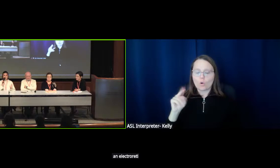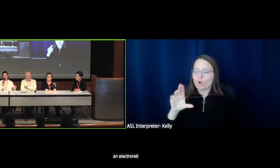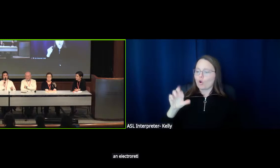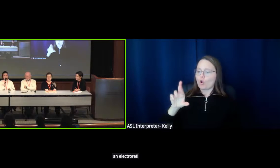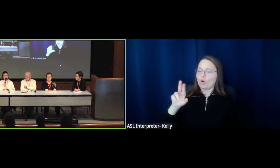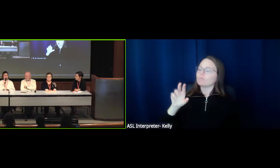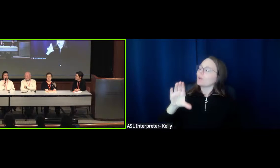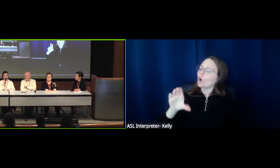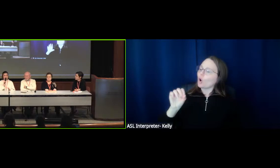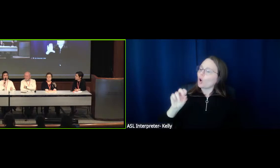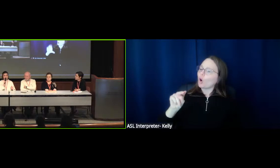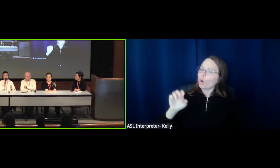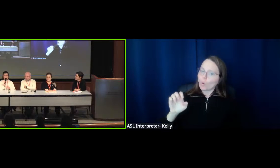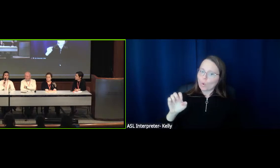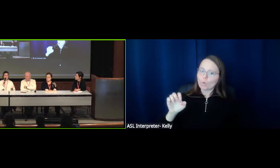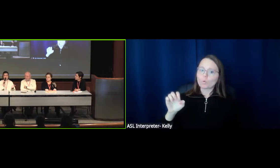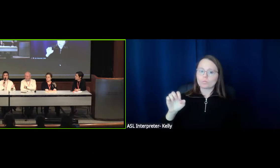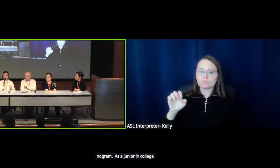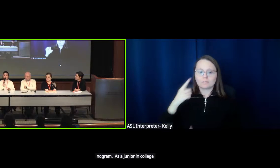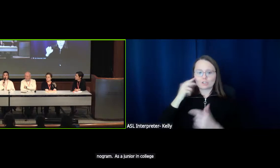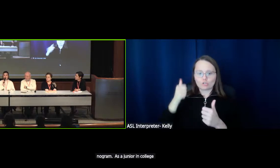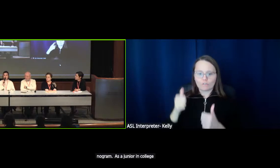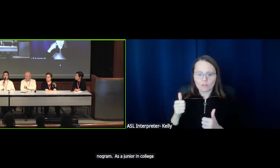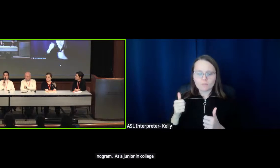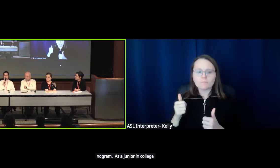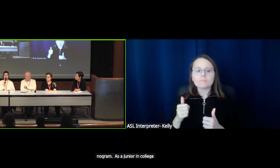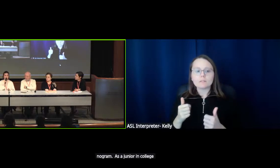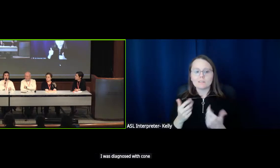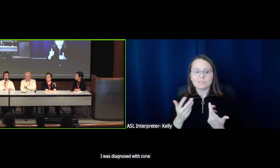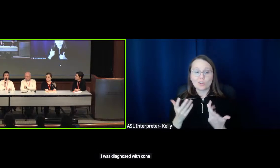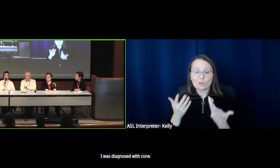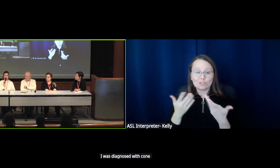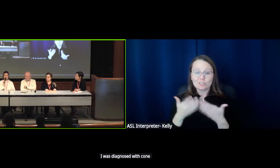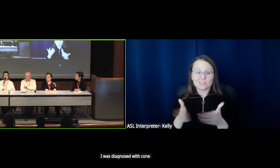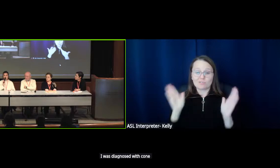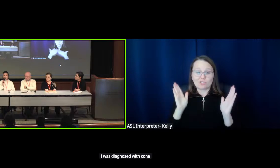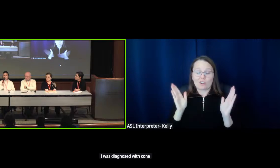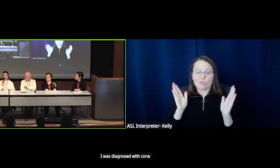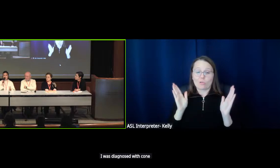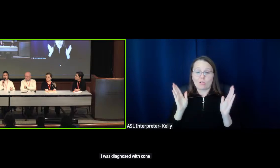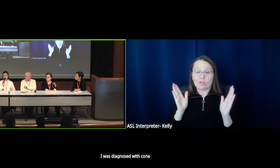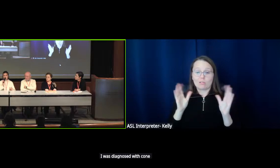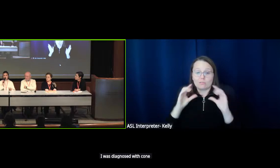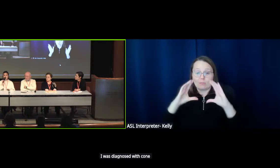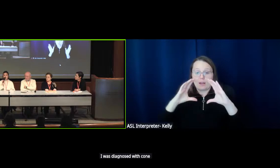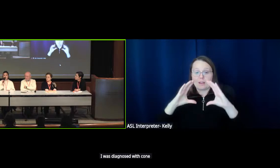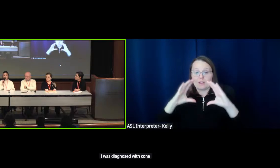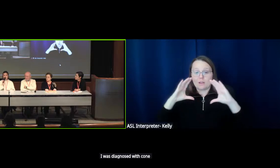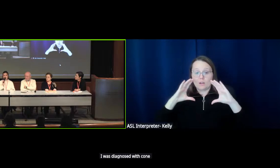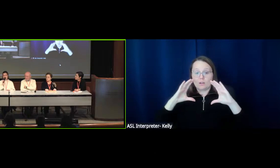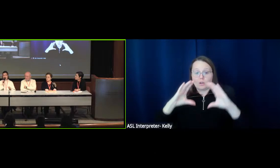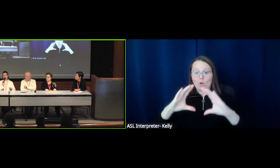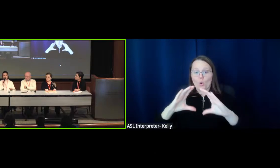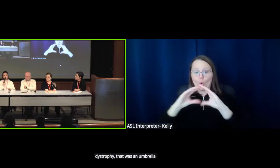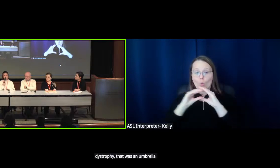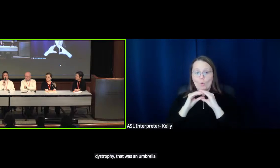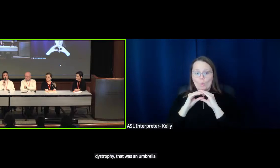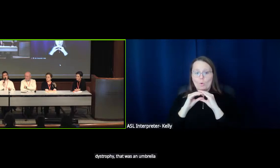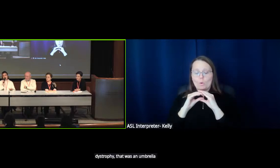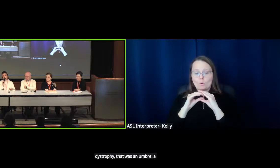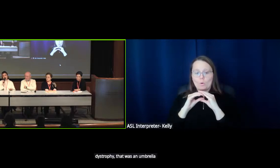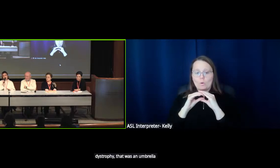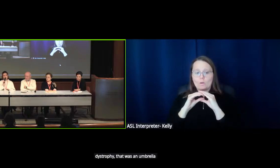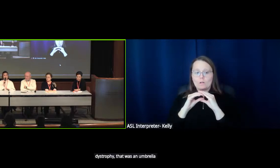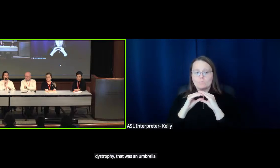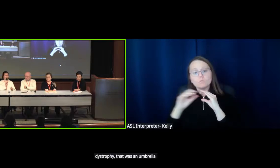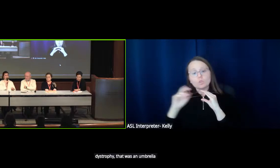that was just a general umbrella term of them telling me that something was wrong with the cones in my eyes, which is my central vision. And then the rods were in pretty